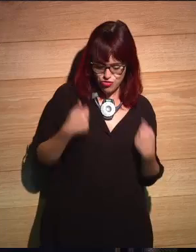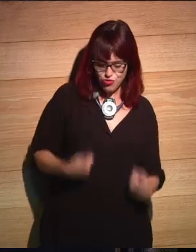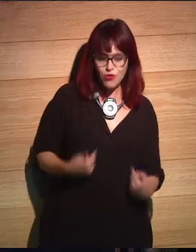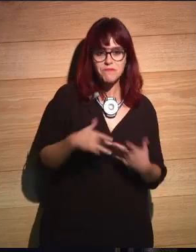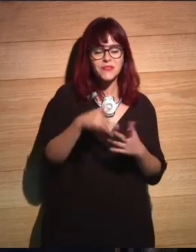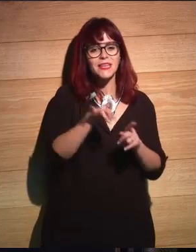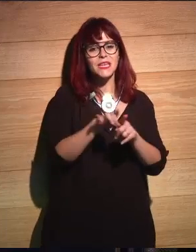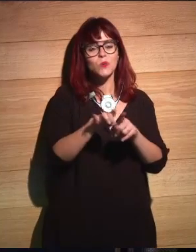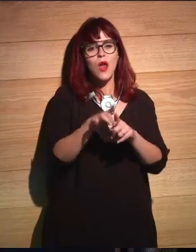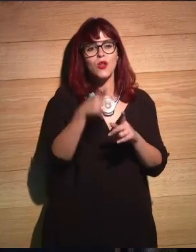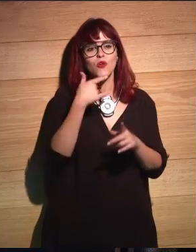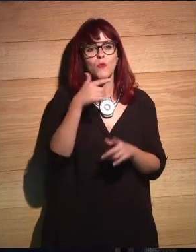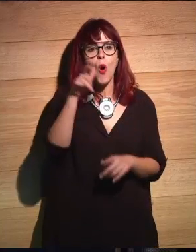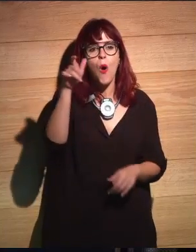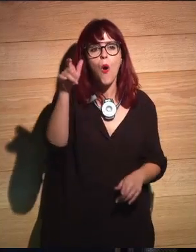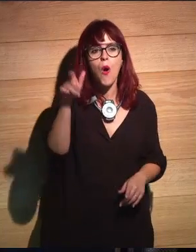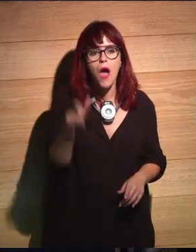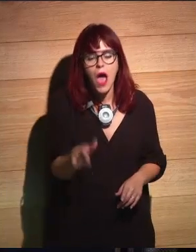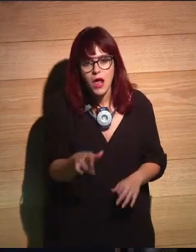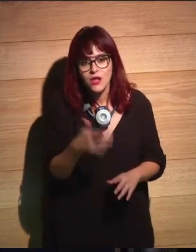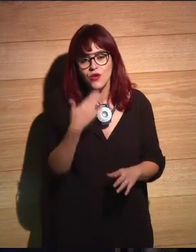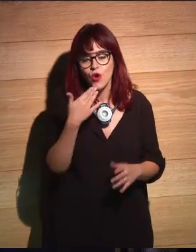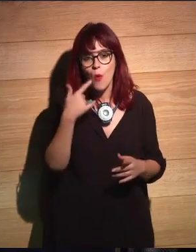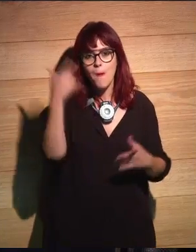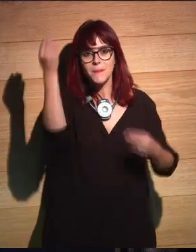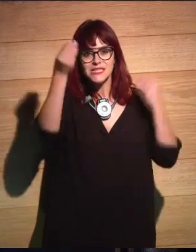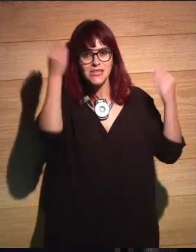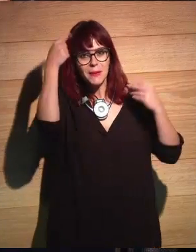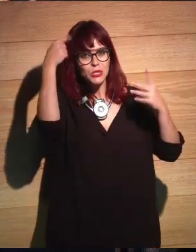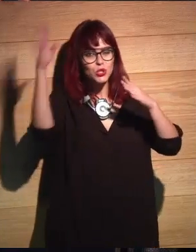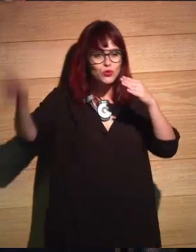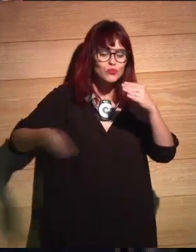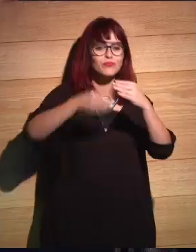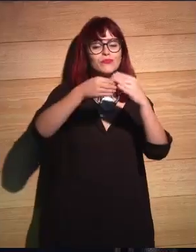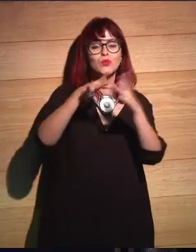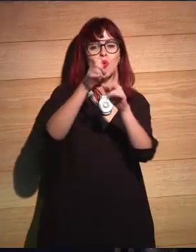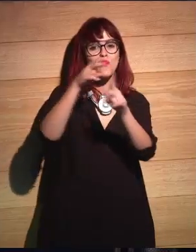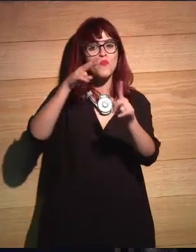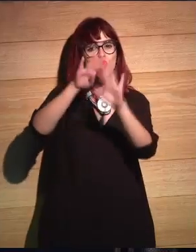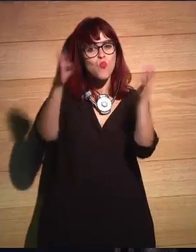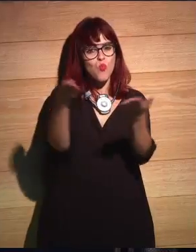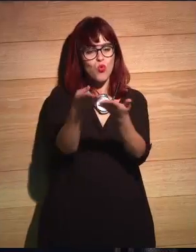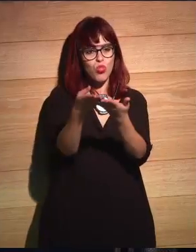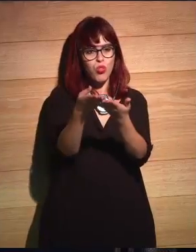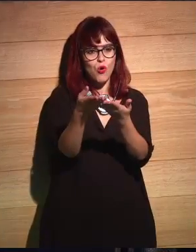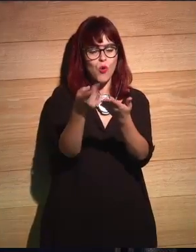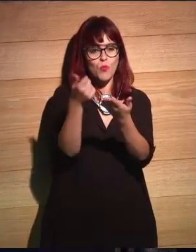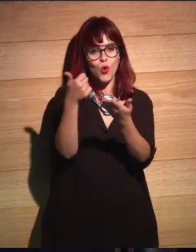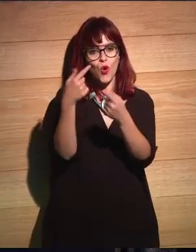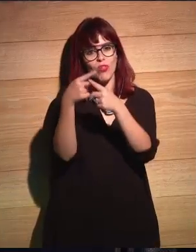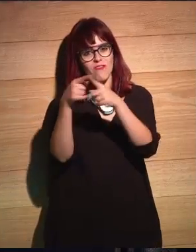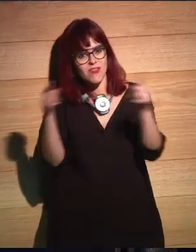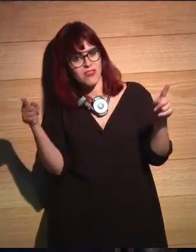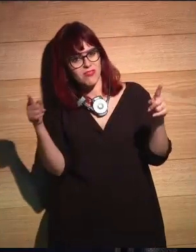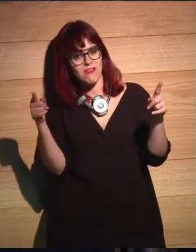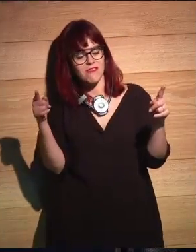completing your half-thought thoughts, to see the world in a completely different way and